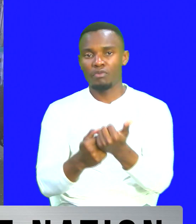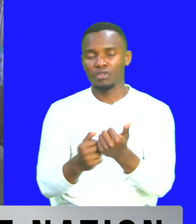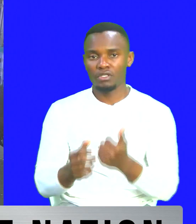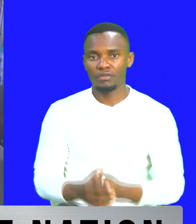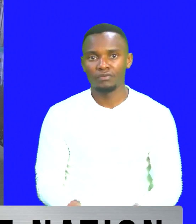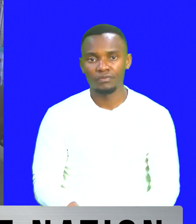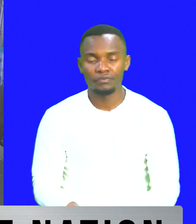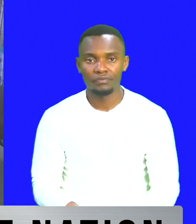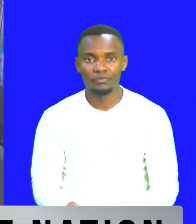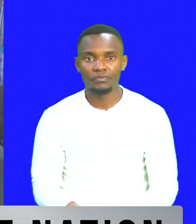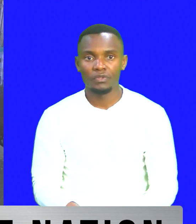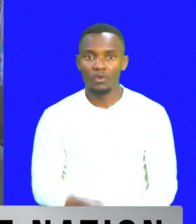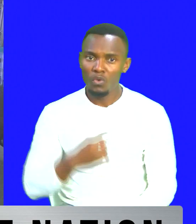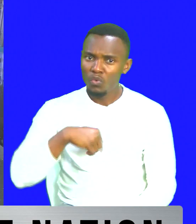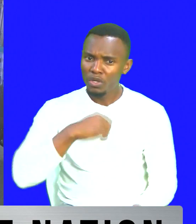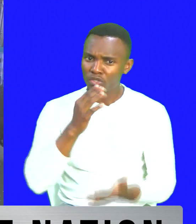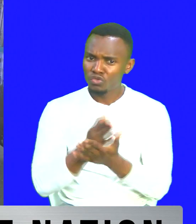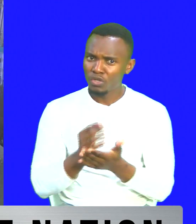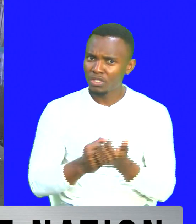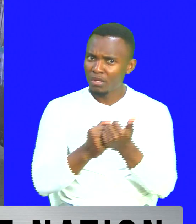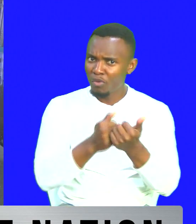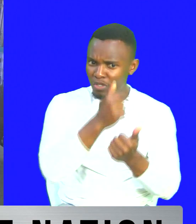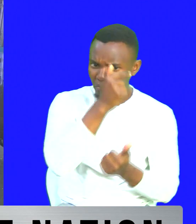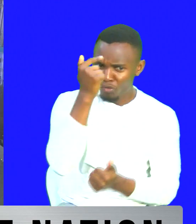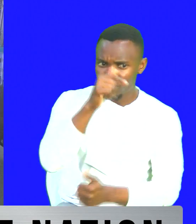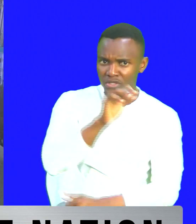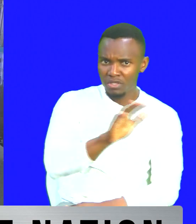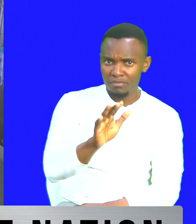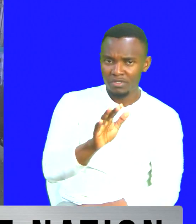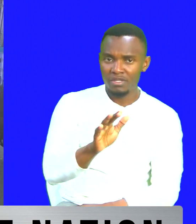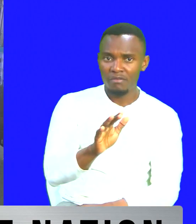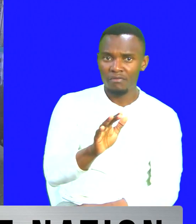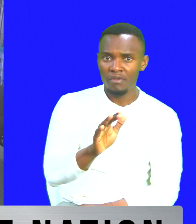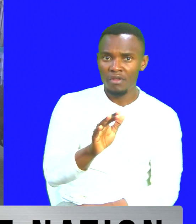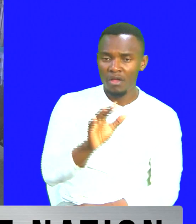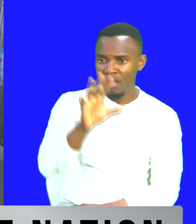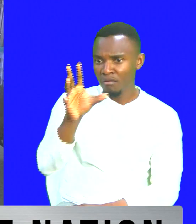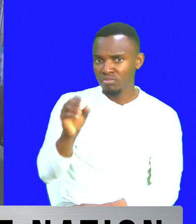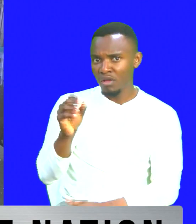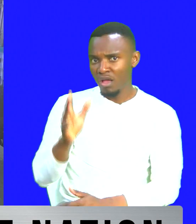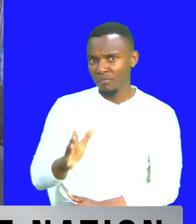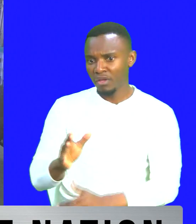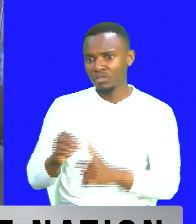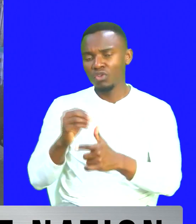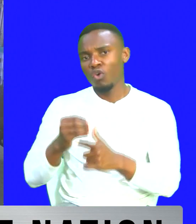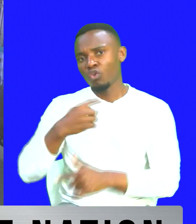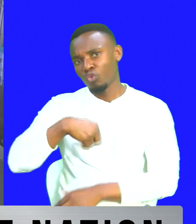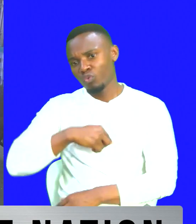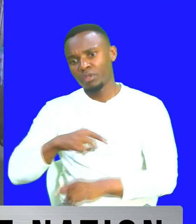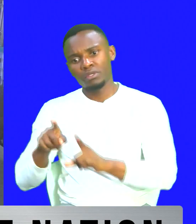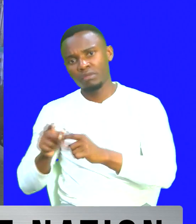about that? Well, are we standing with them because they are fellow Africans, or we would have stood with any other country that was undergoing the same?